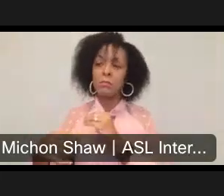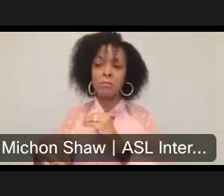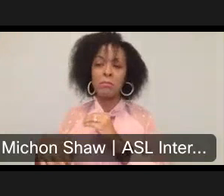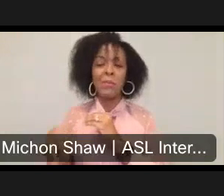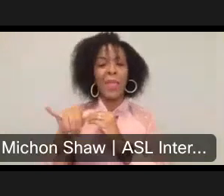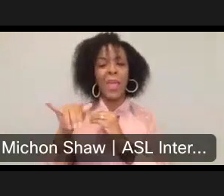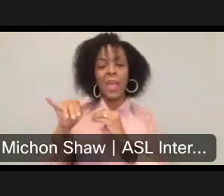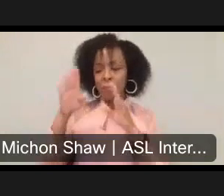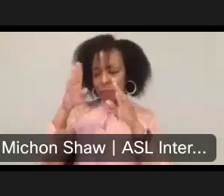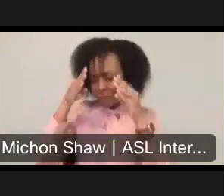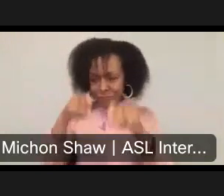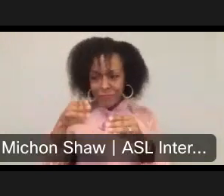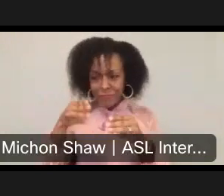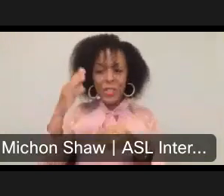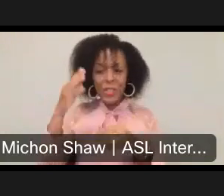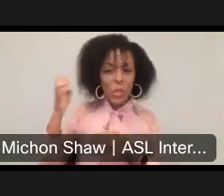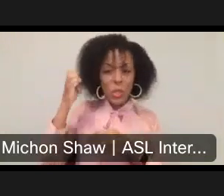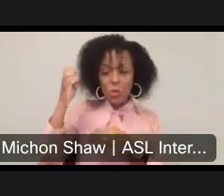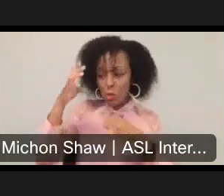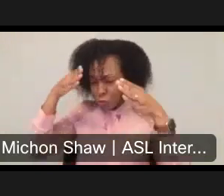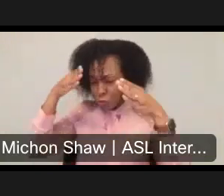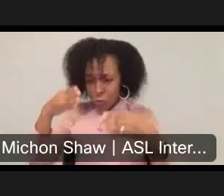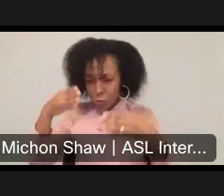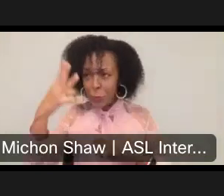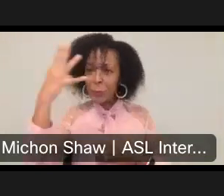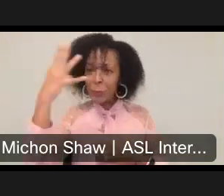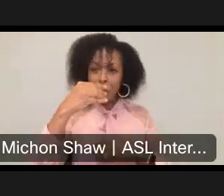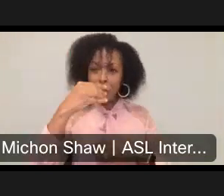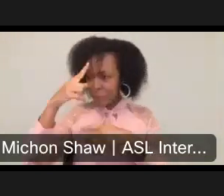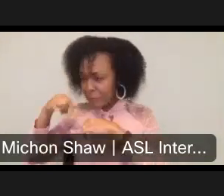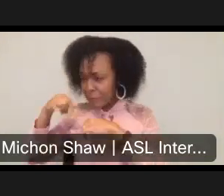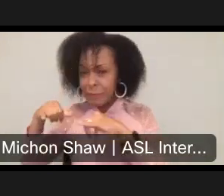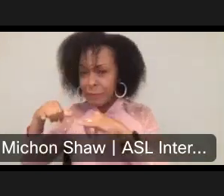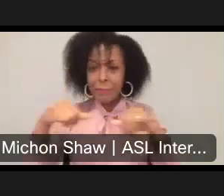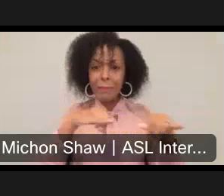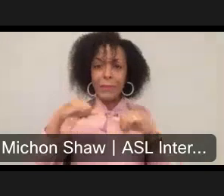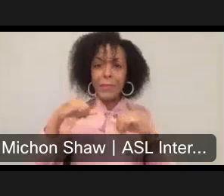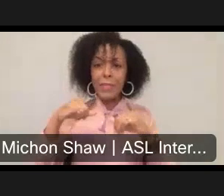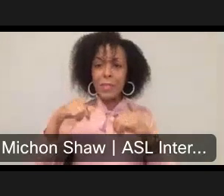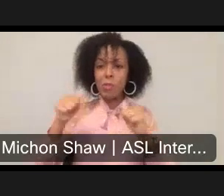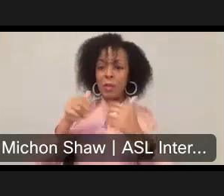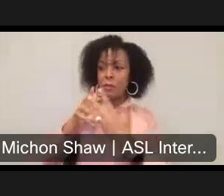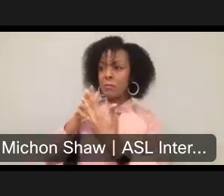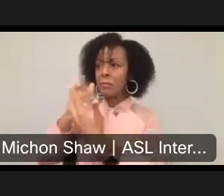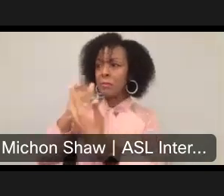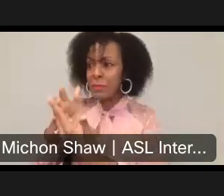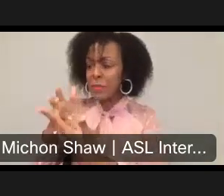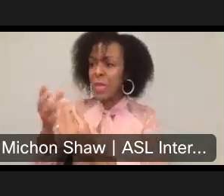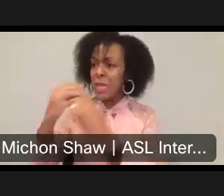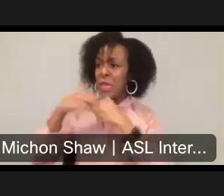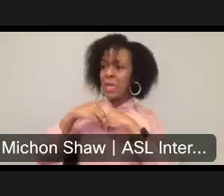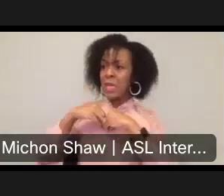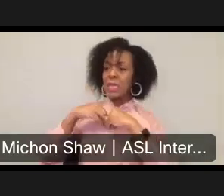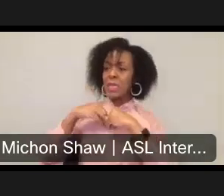Eurocentric beauty standard that a lot of people try to adapt and adopt for